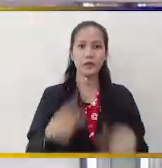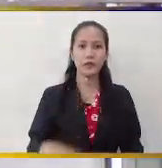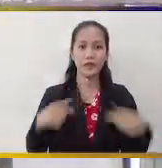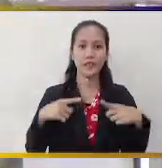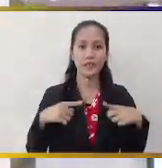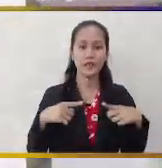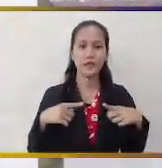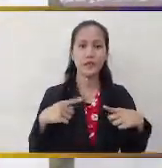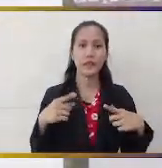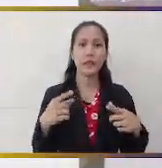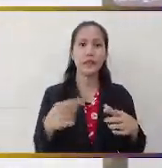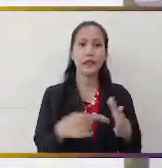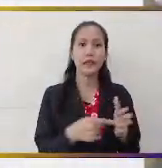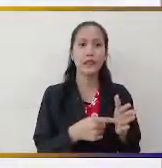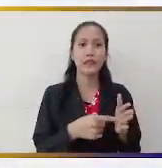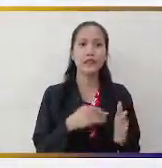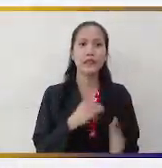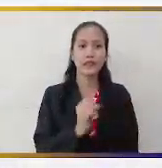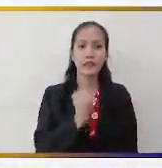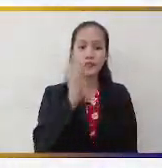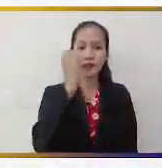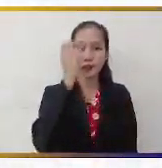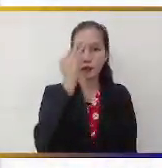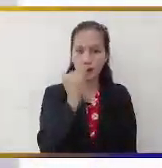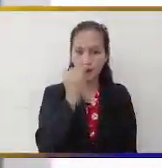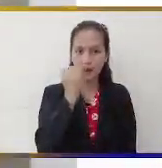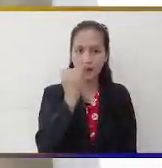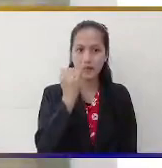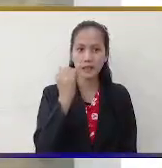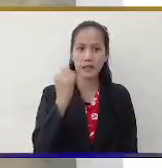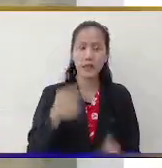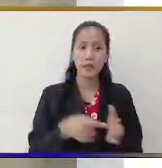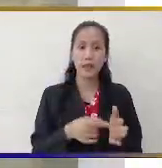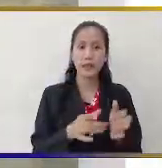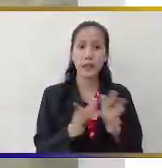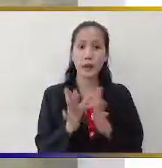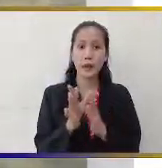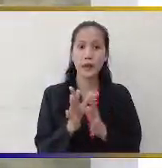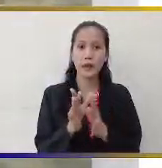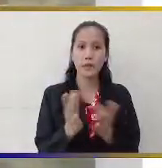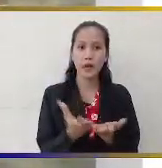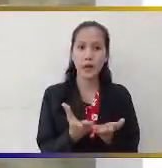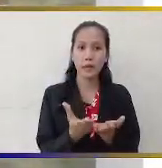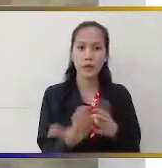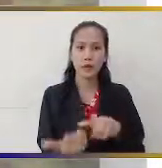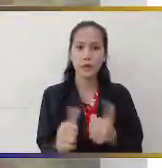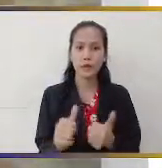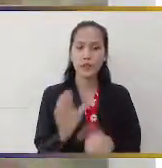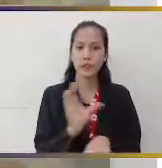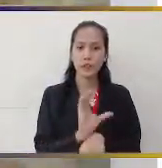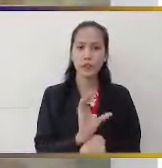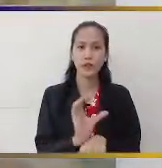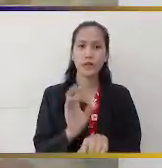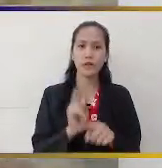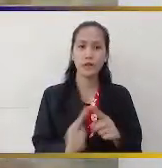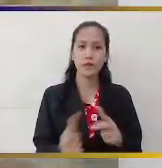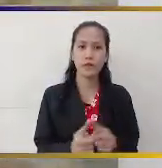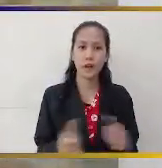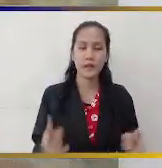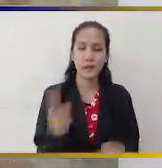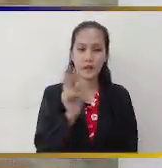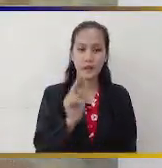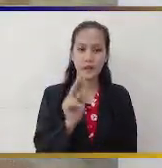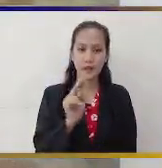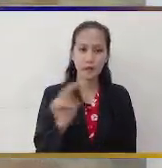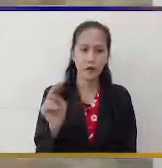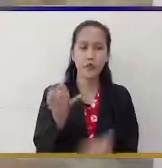This is why the independent, fundamental Baptist church is so important. You need salvation by grace. You get